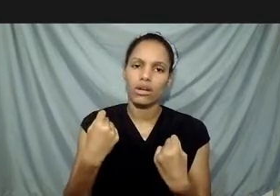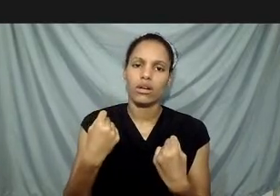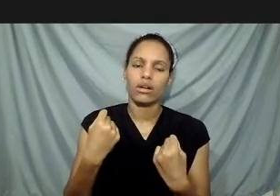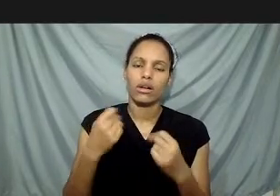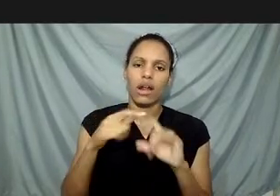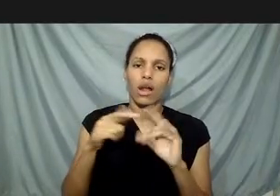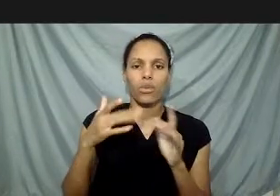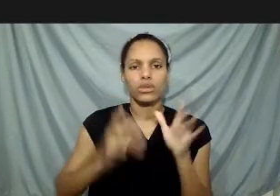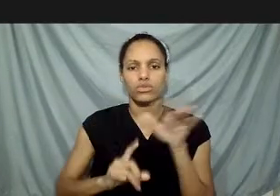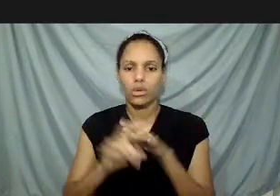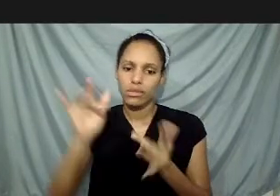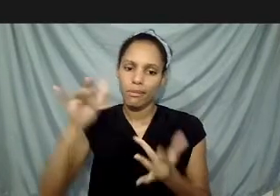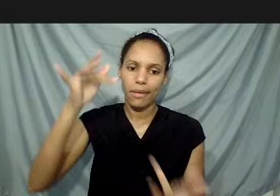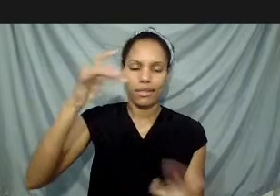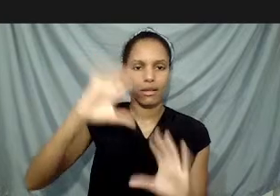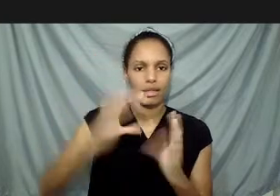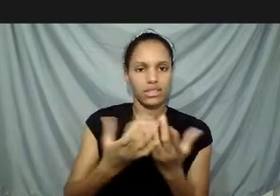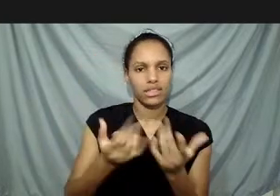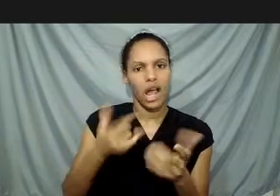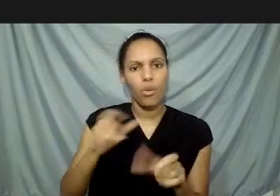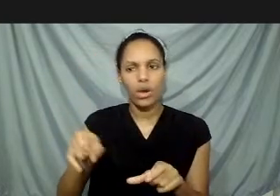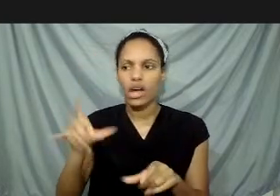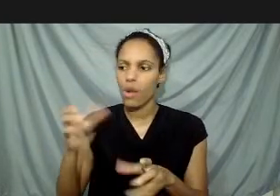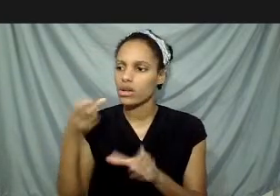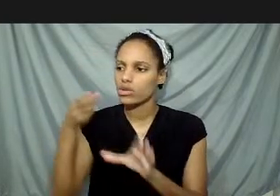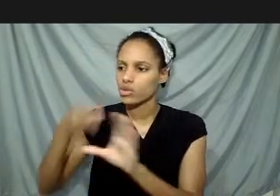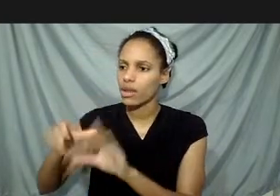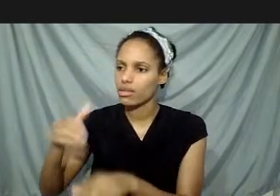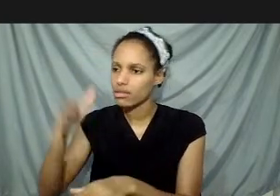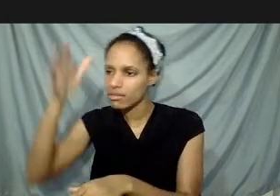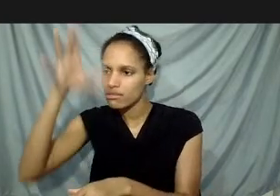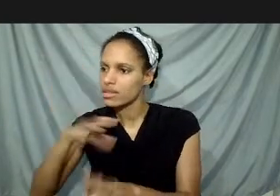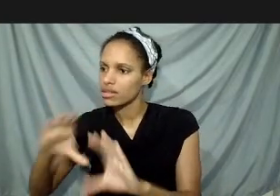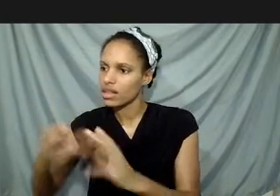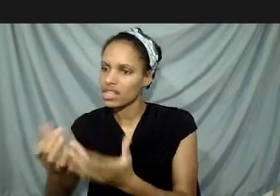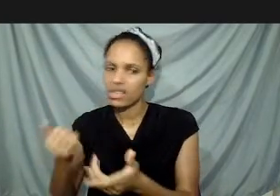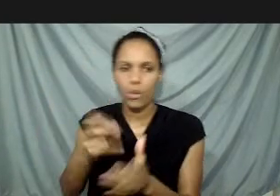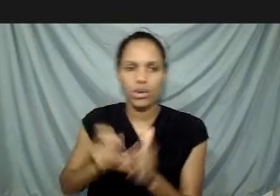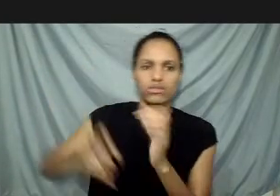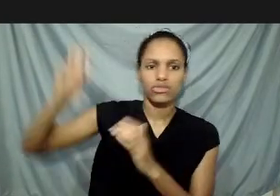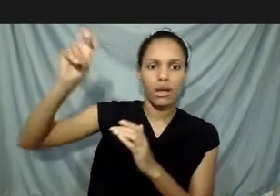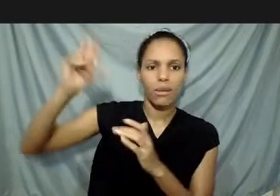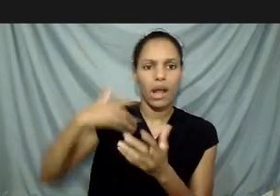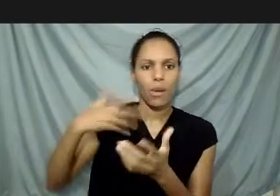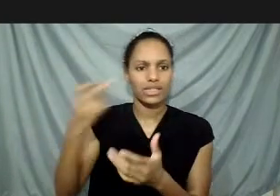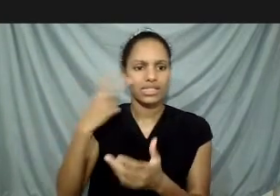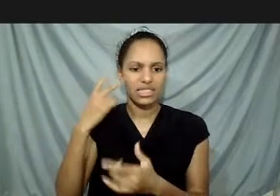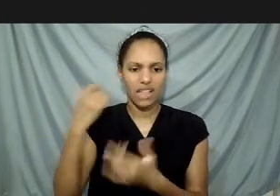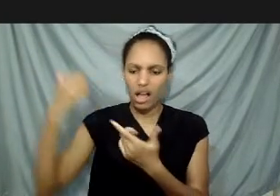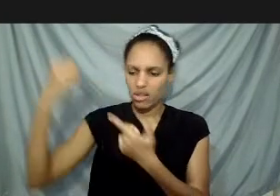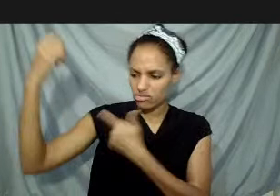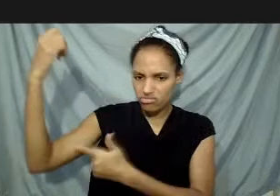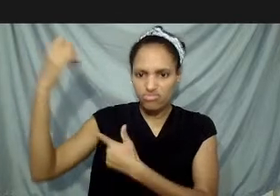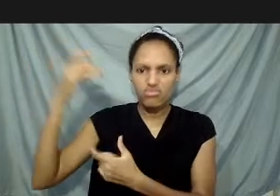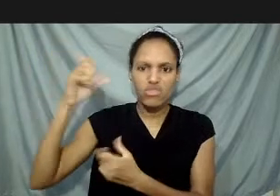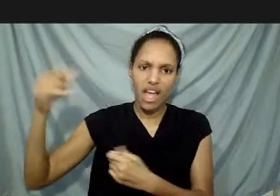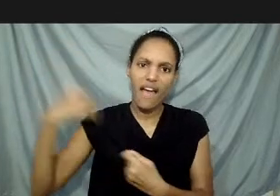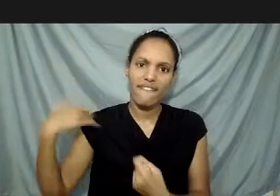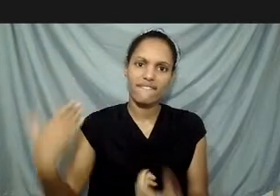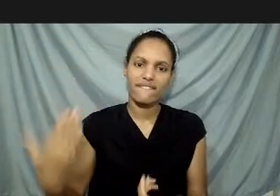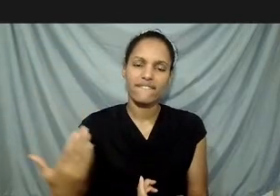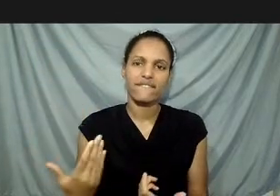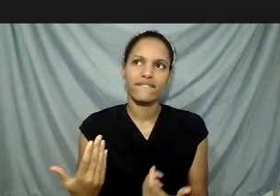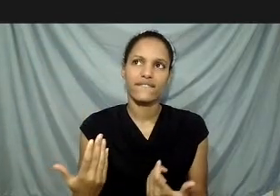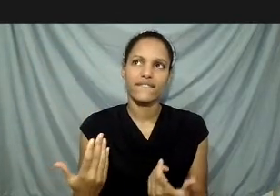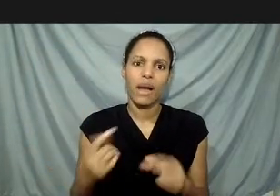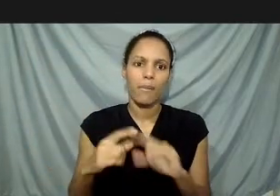classes and I want to take the quote unquote men's class and I want to jump high and I want to do the things and look at my guns and all the things. But then